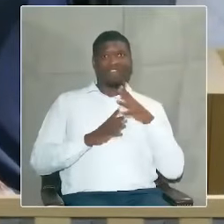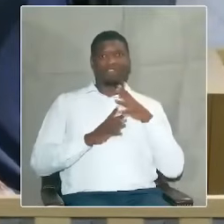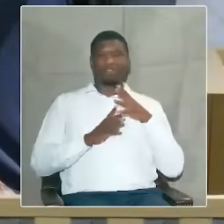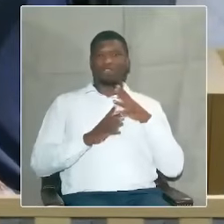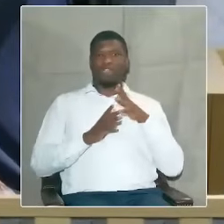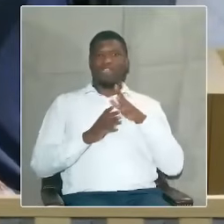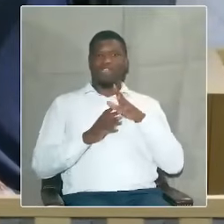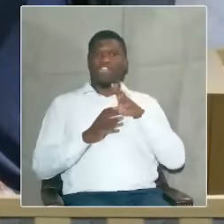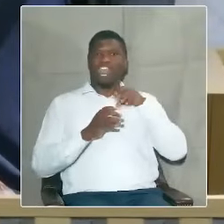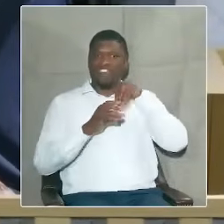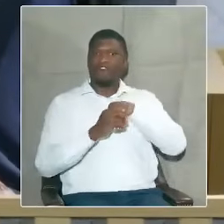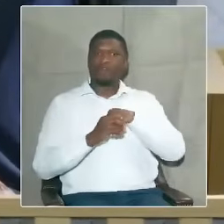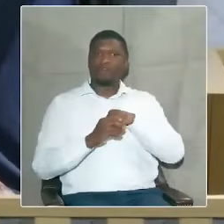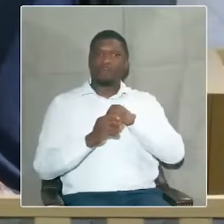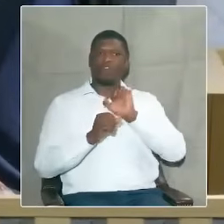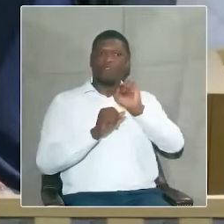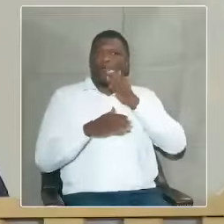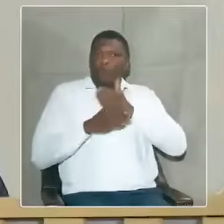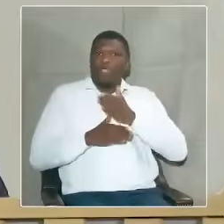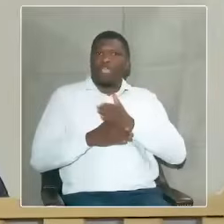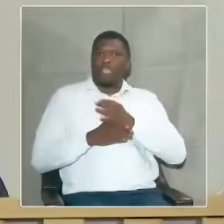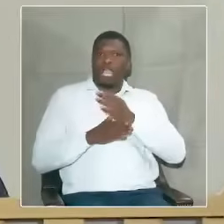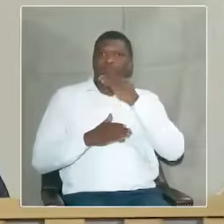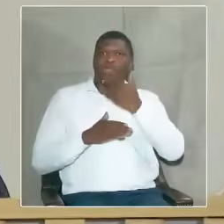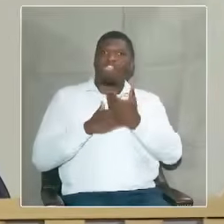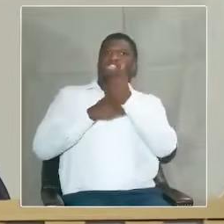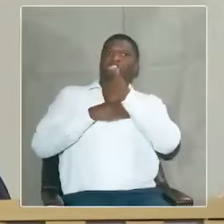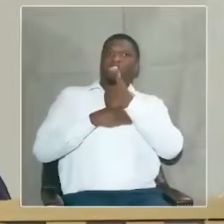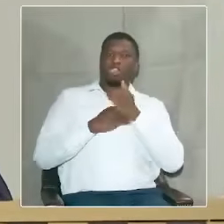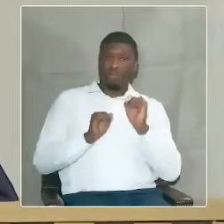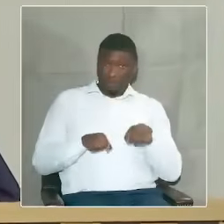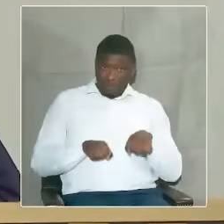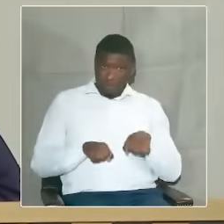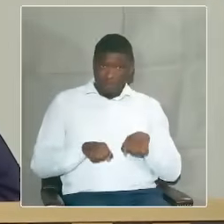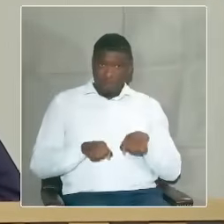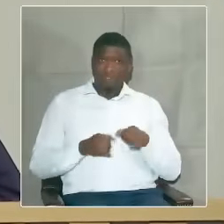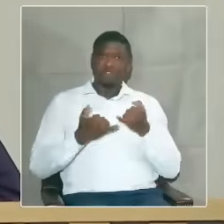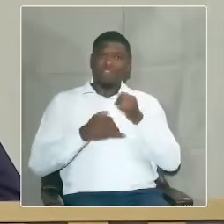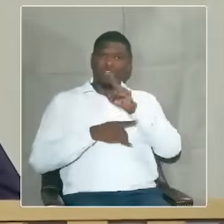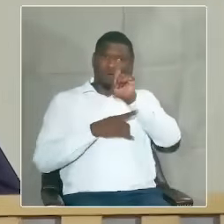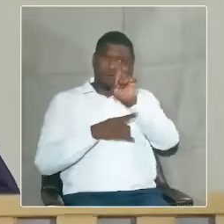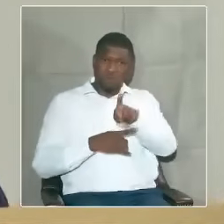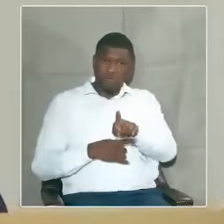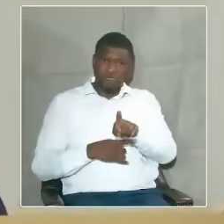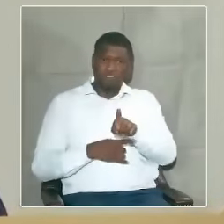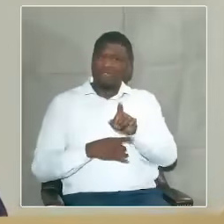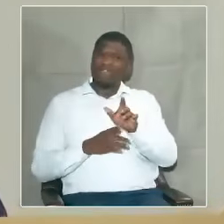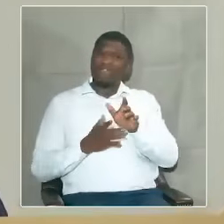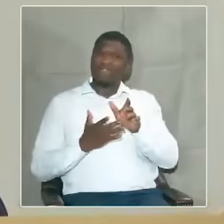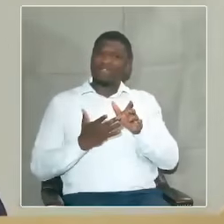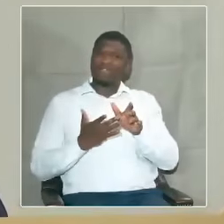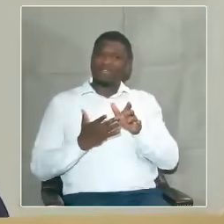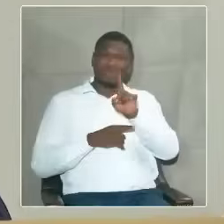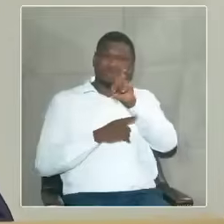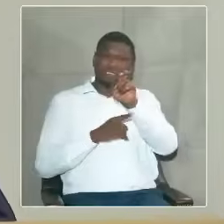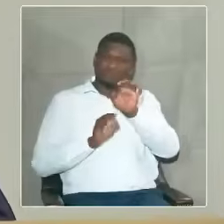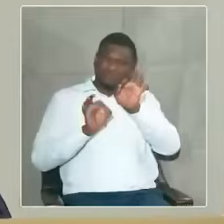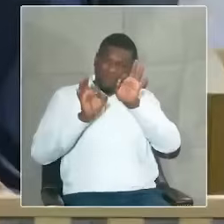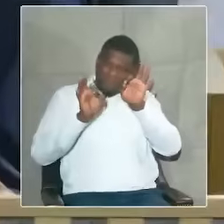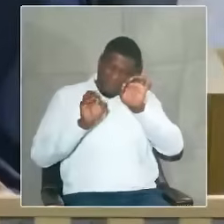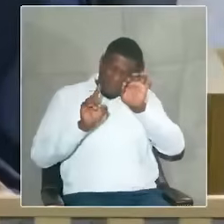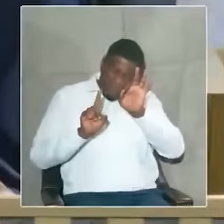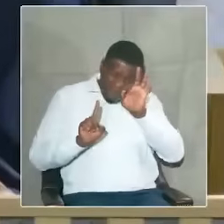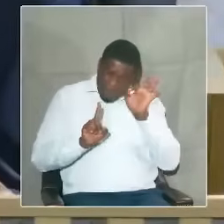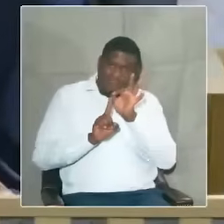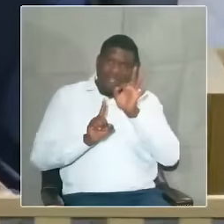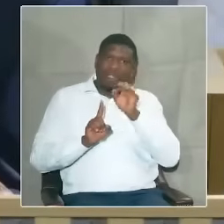onto your area of function. Now, just tell me how especially in the face of what